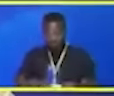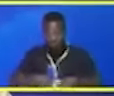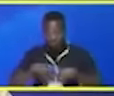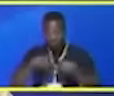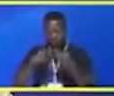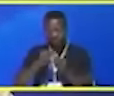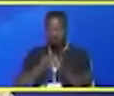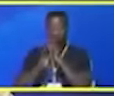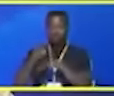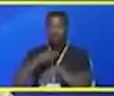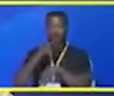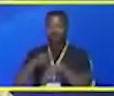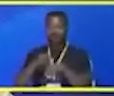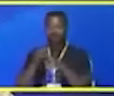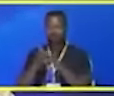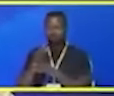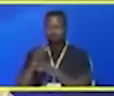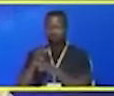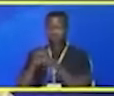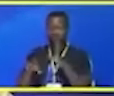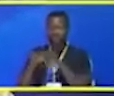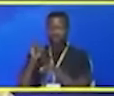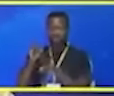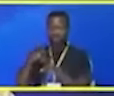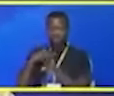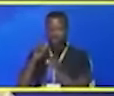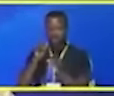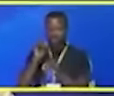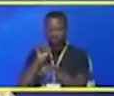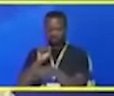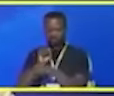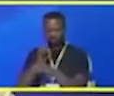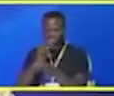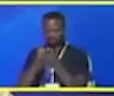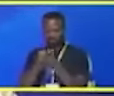of God in the realm of the spirit, I did a good job.